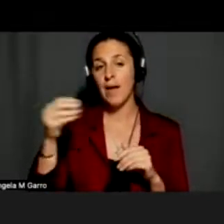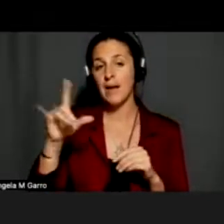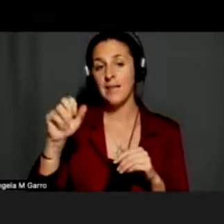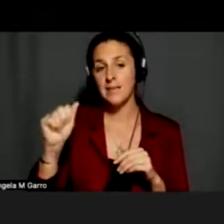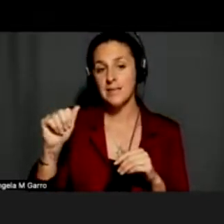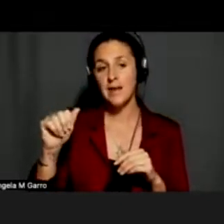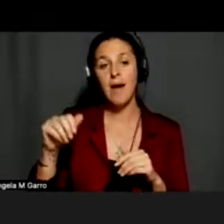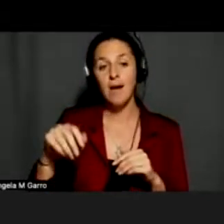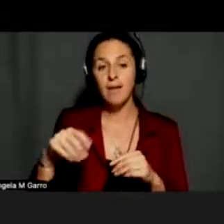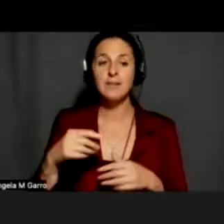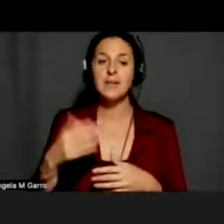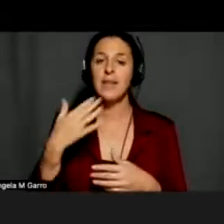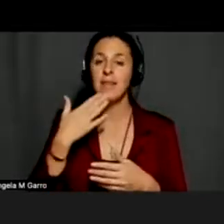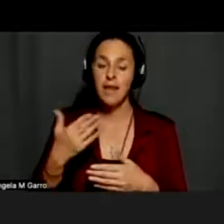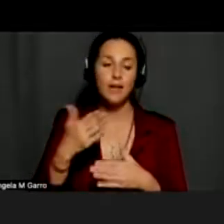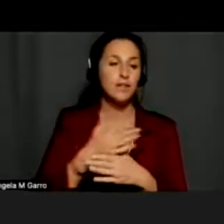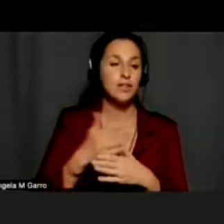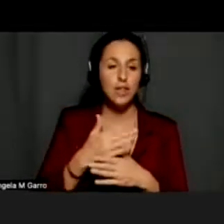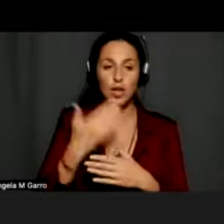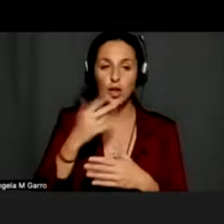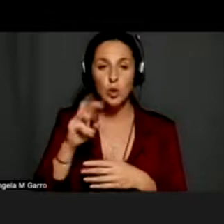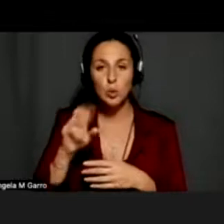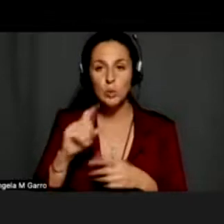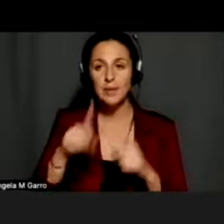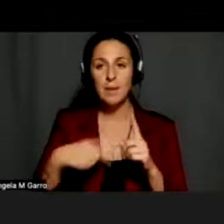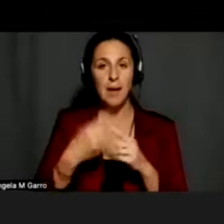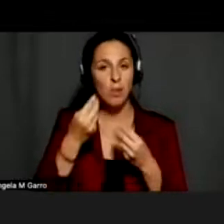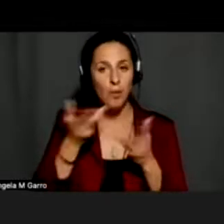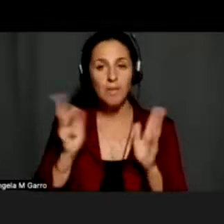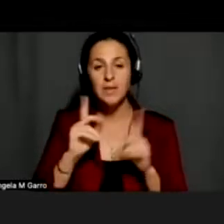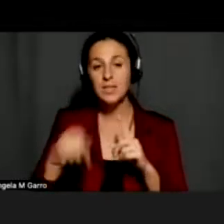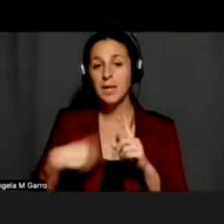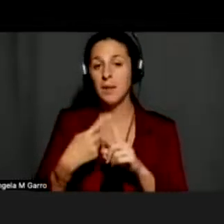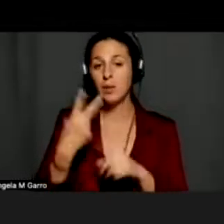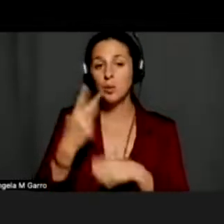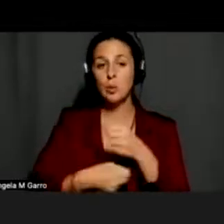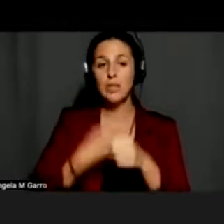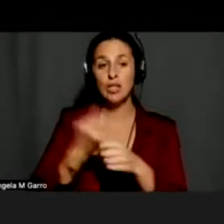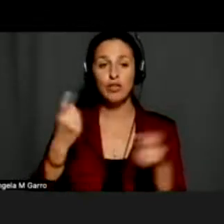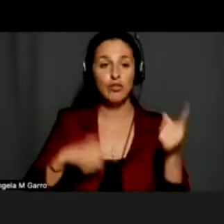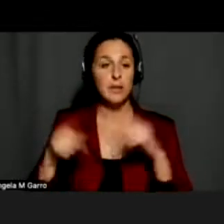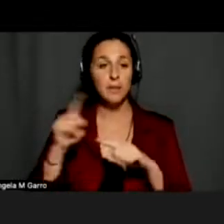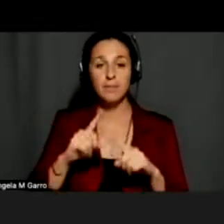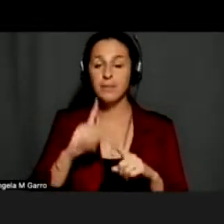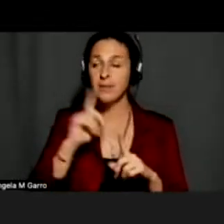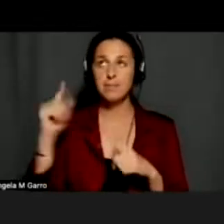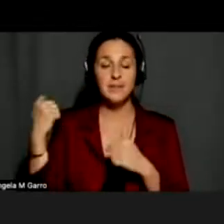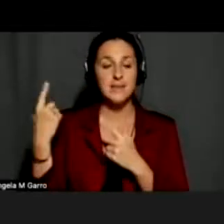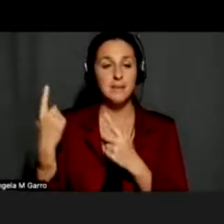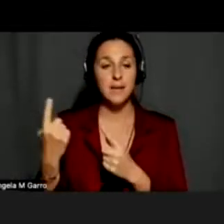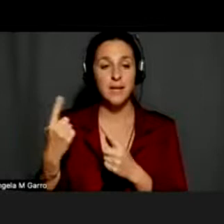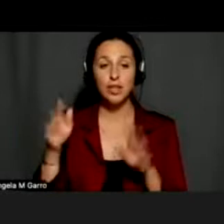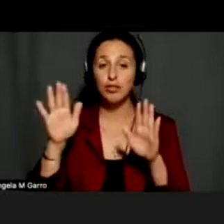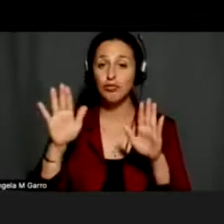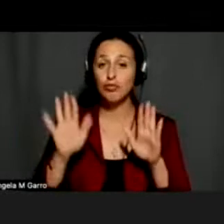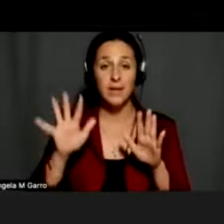sharing the good news with us about the ratification of the 2-year agreement. It's been a great